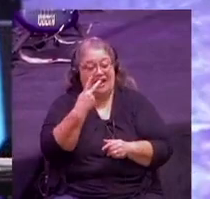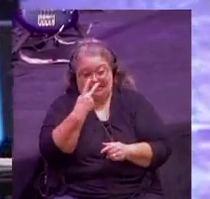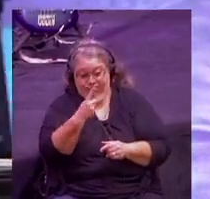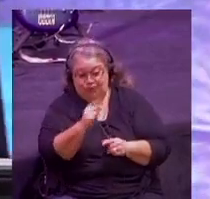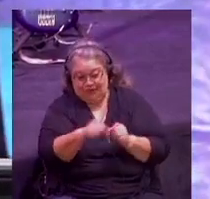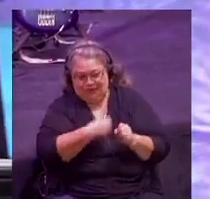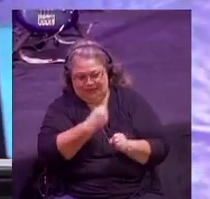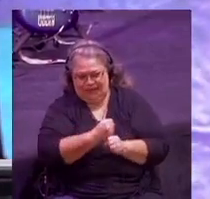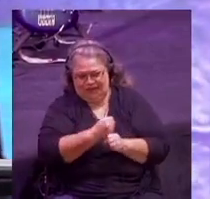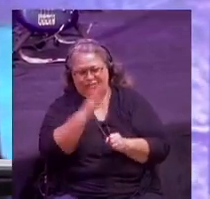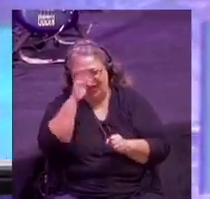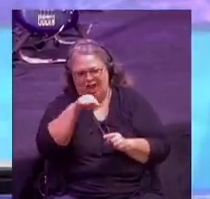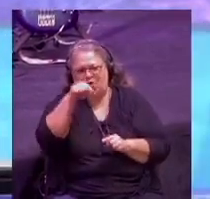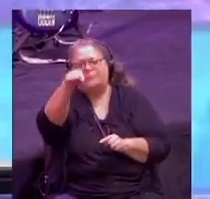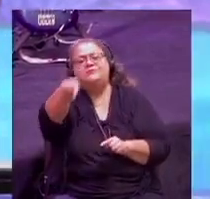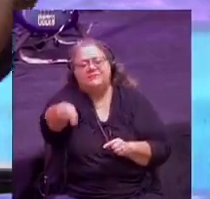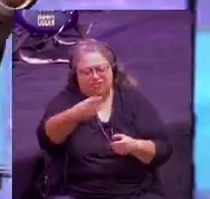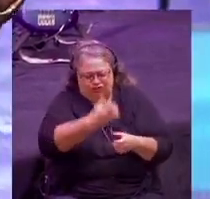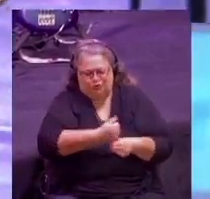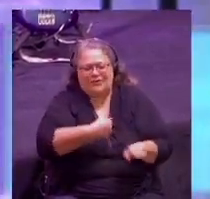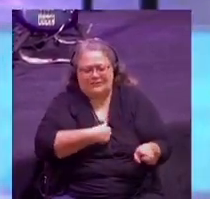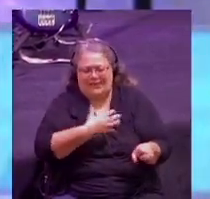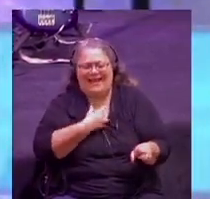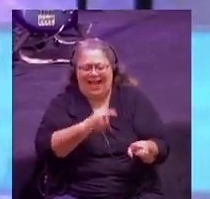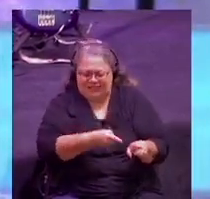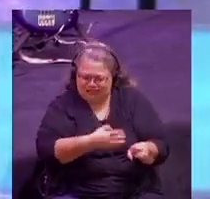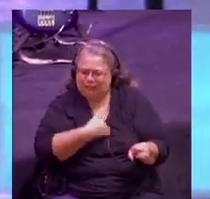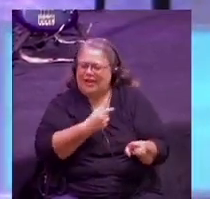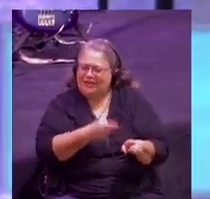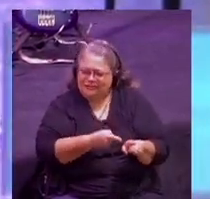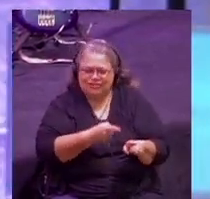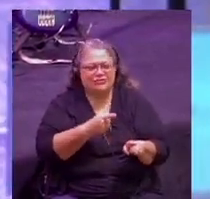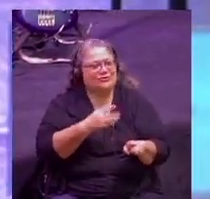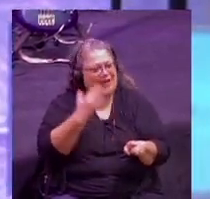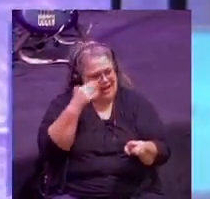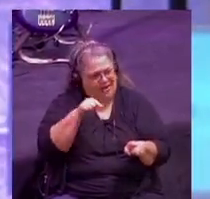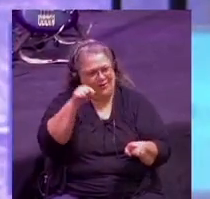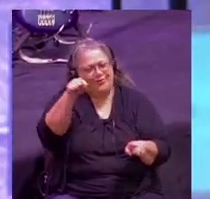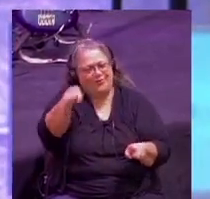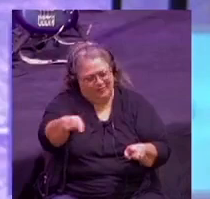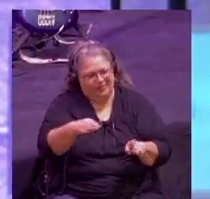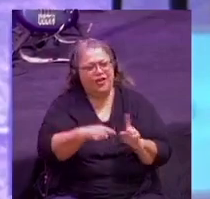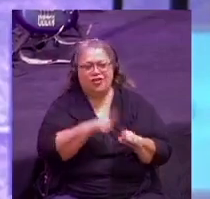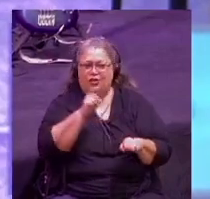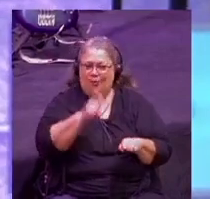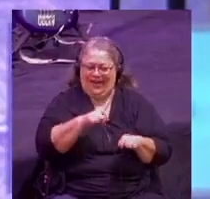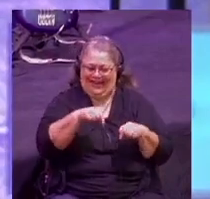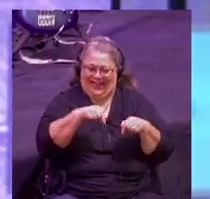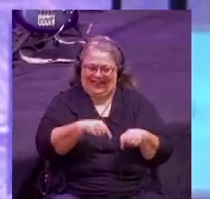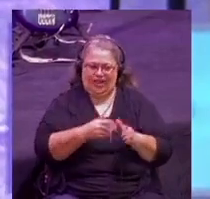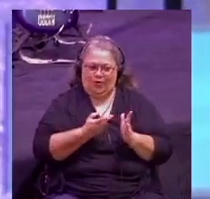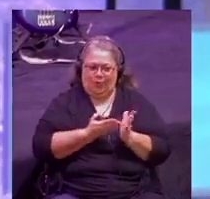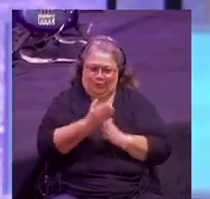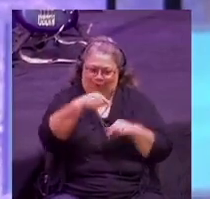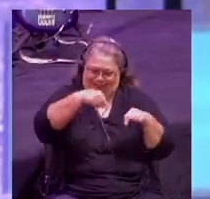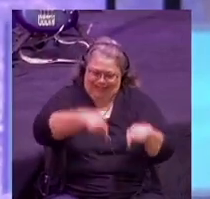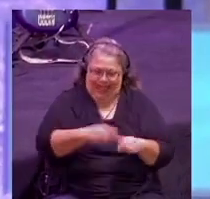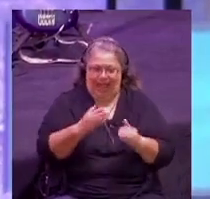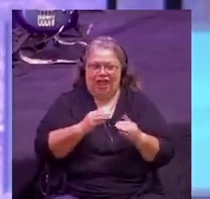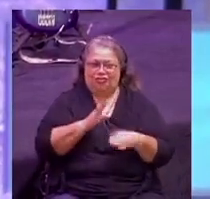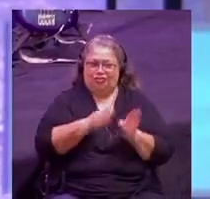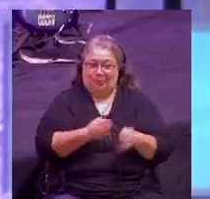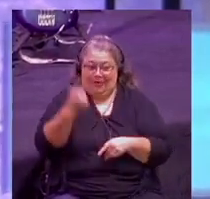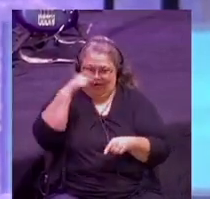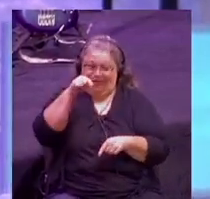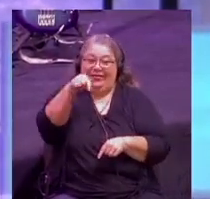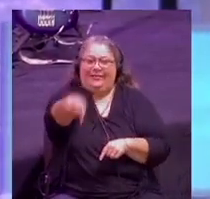from now. Trust me on this. I got you. I got you. I know where you're going to be. I know what you're going to need. Listen to me. I got the specifics